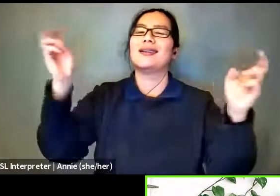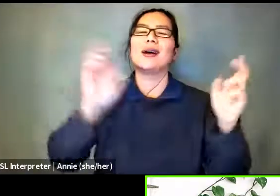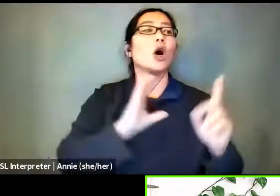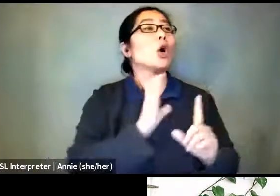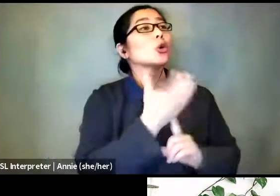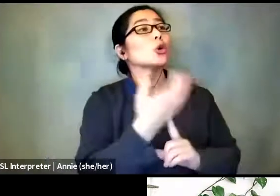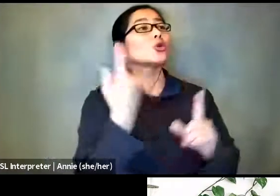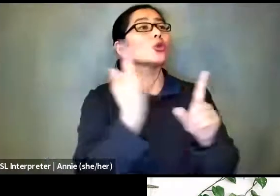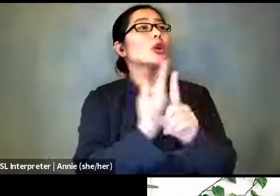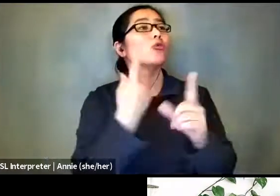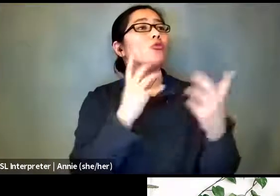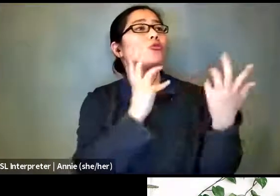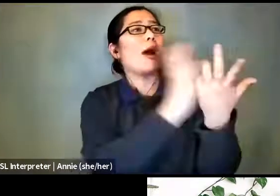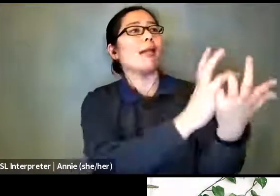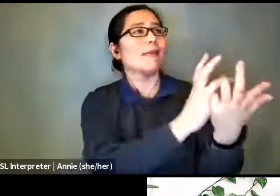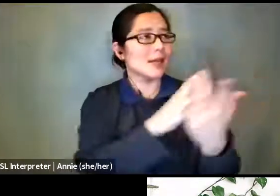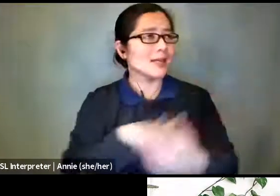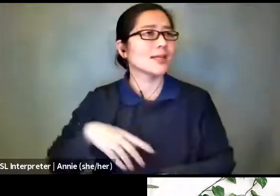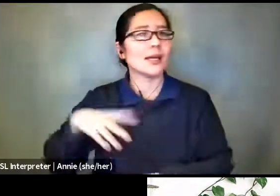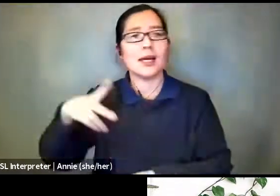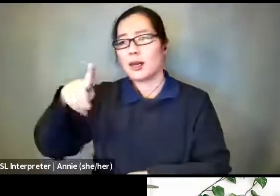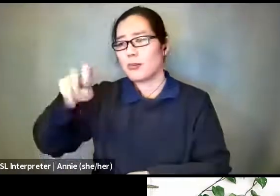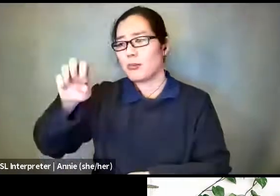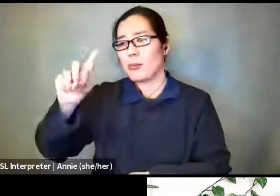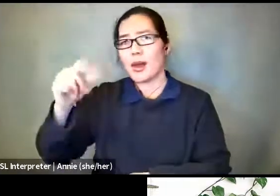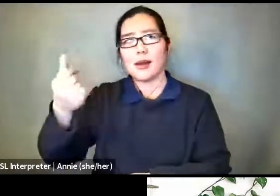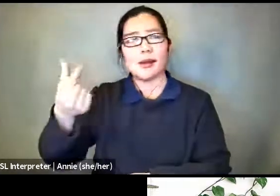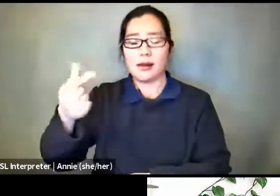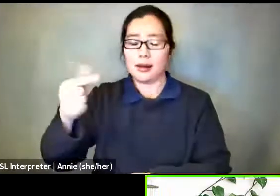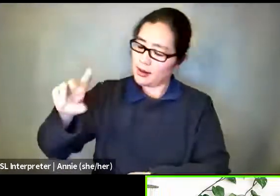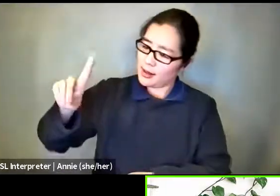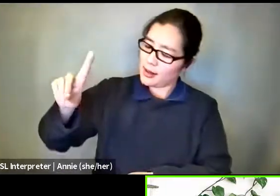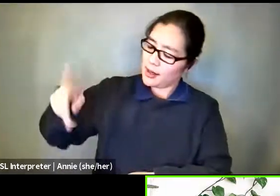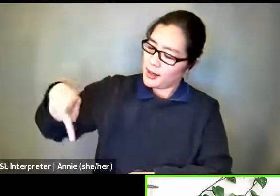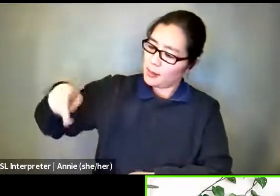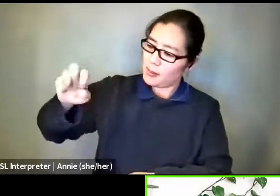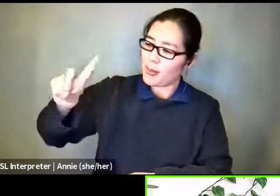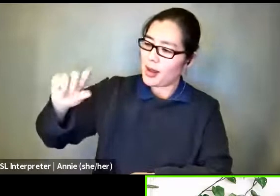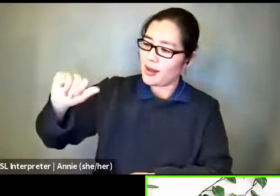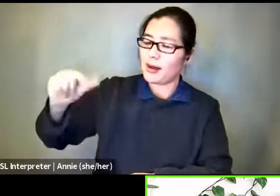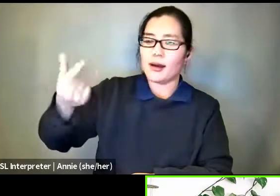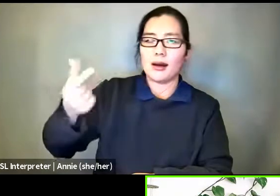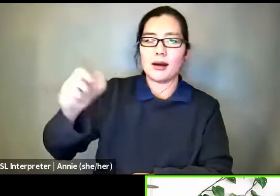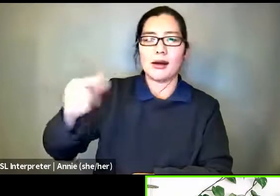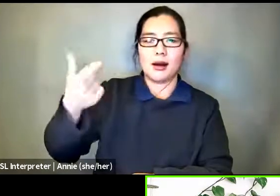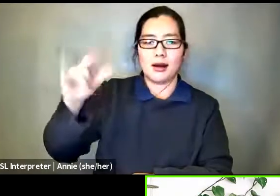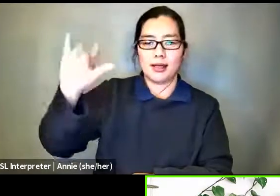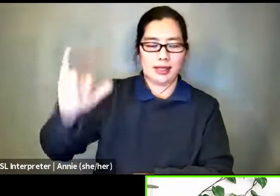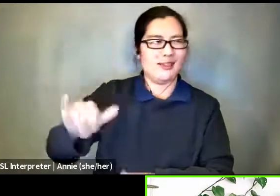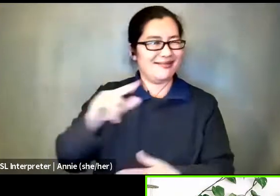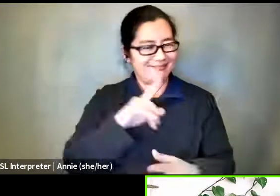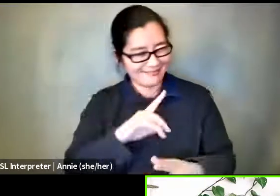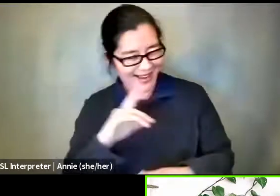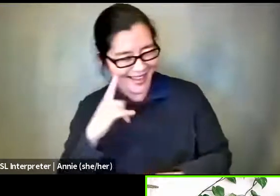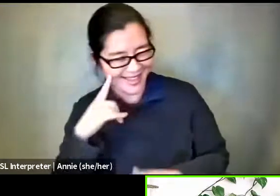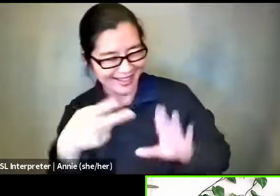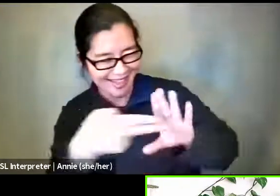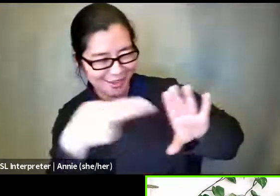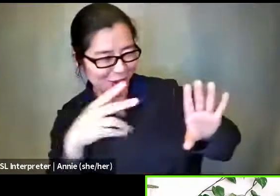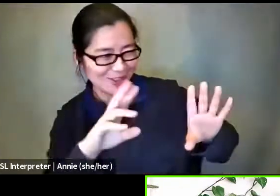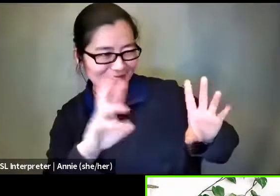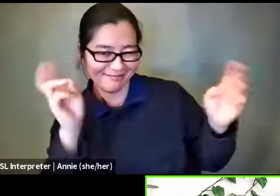teaching. Right, exactly. It's really to demystify the concept, I think, a little bit, but also